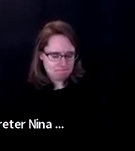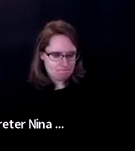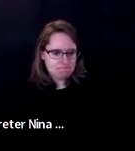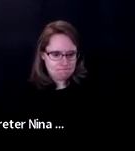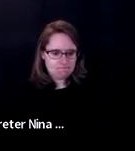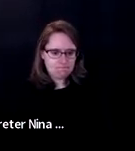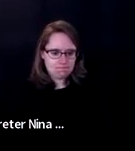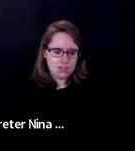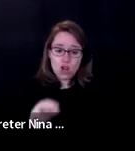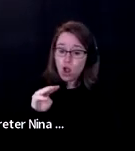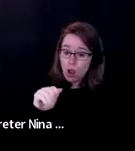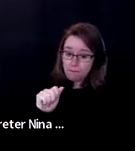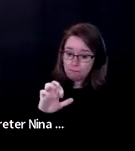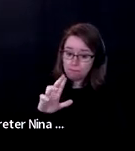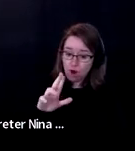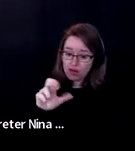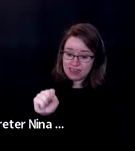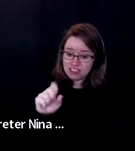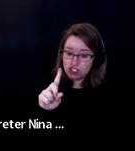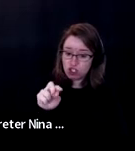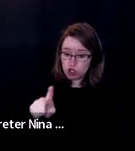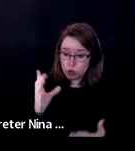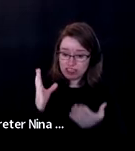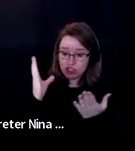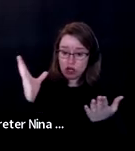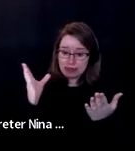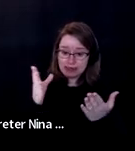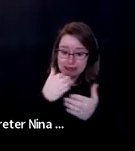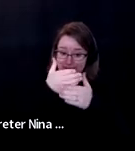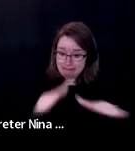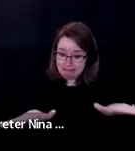Marcus, do you suggest dividing out existing cluster of ideas?